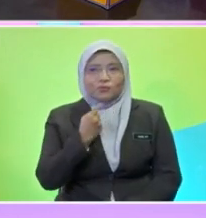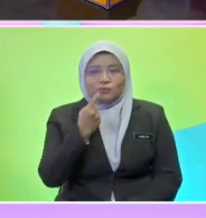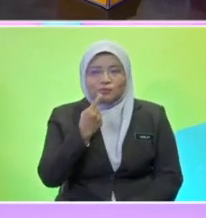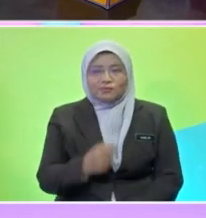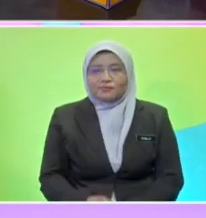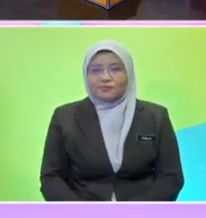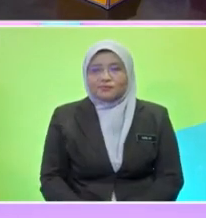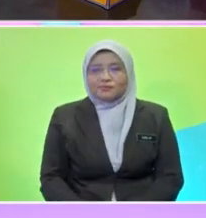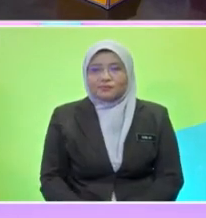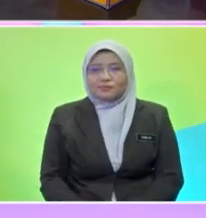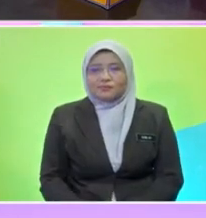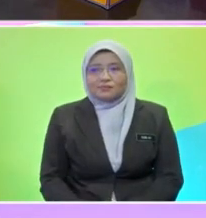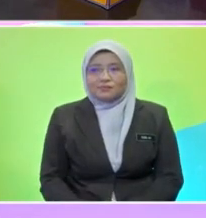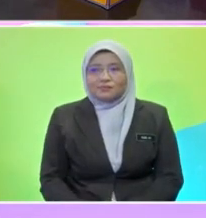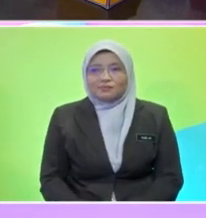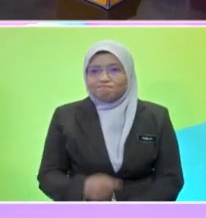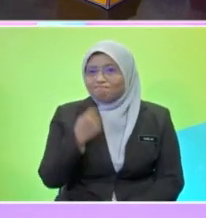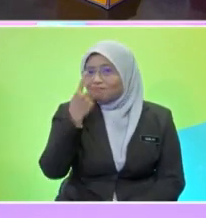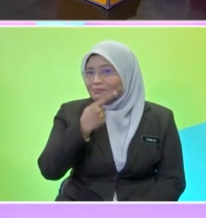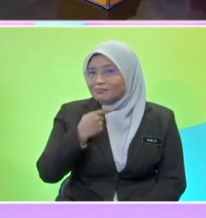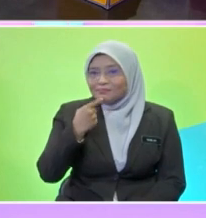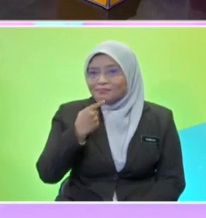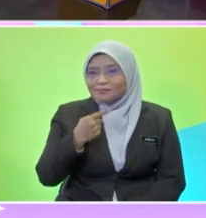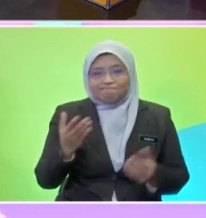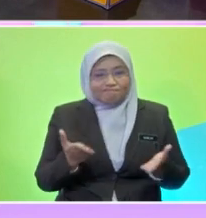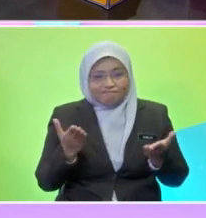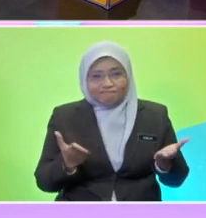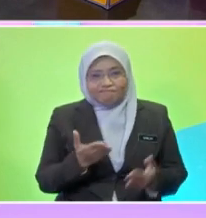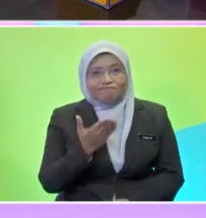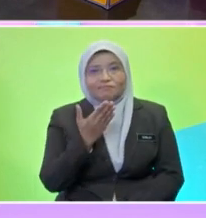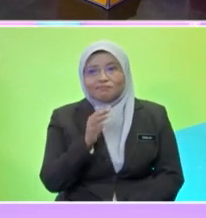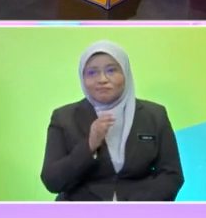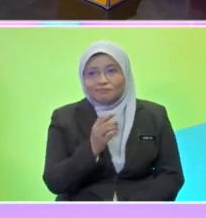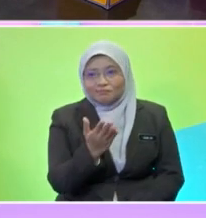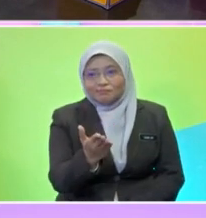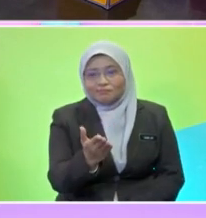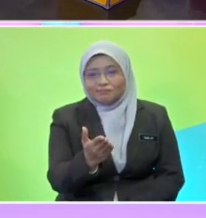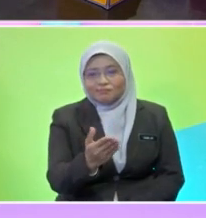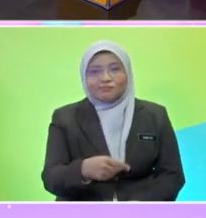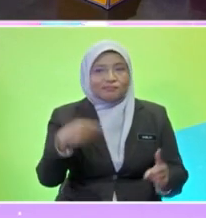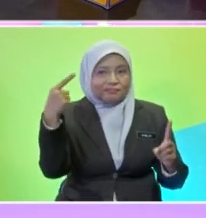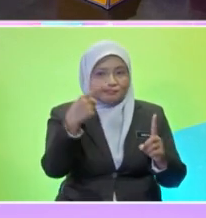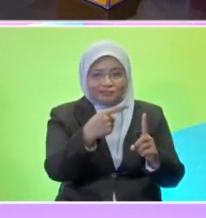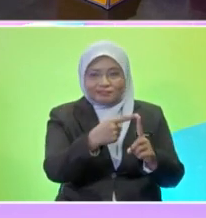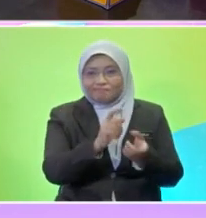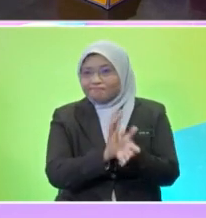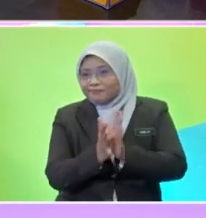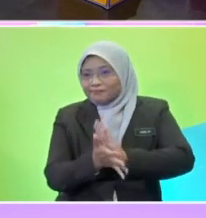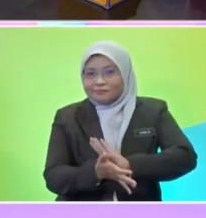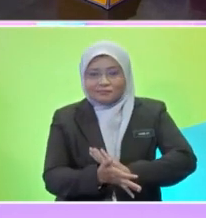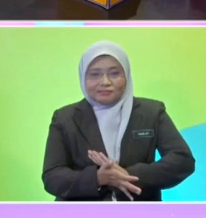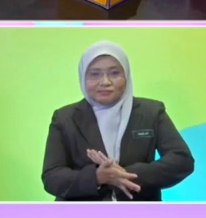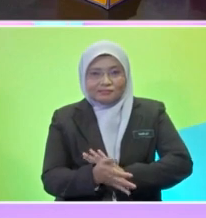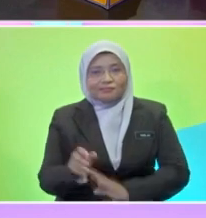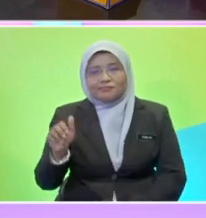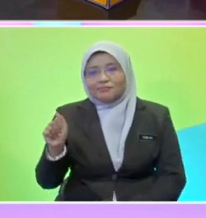So we want to hear your beautiful, melodious voice, yes, Aisha. Yes, Aisha. Can you read your question for us? I guess she got a problem with the mic.